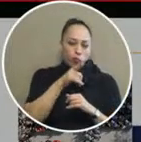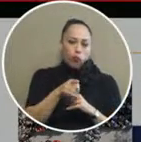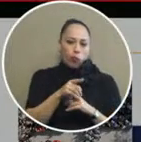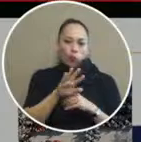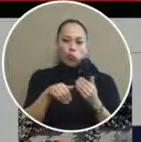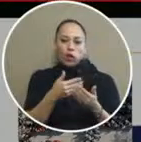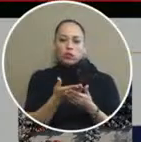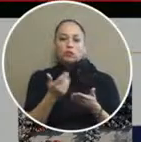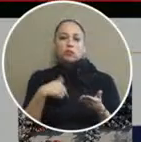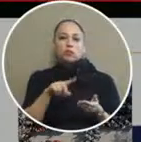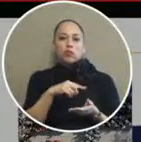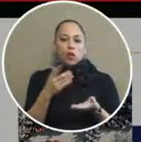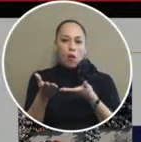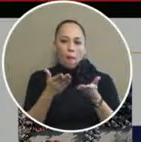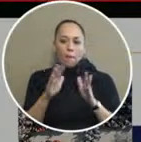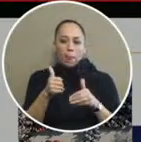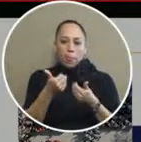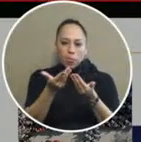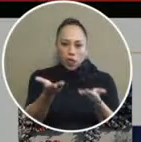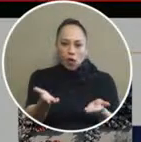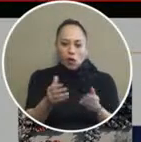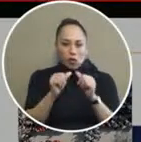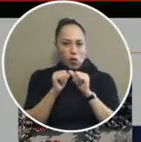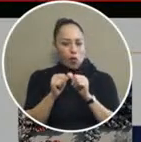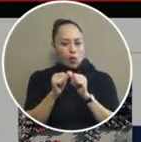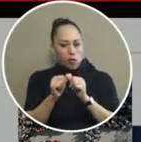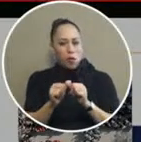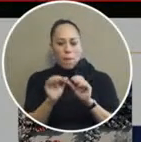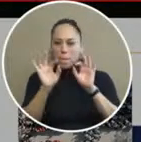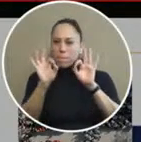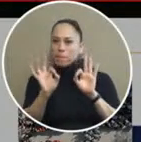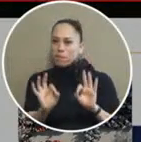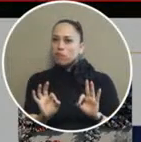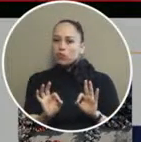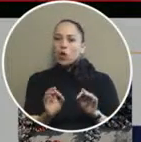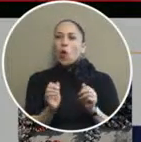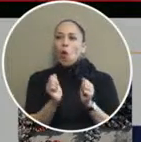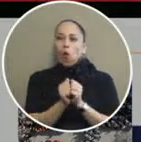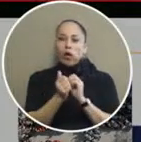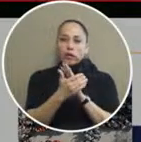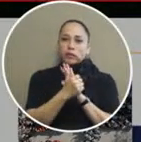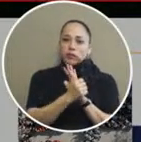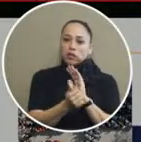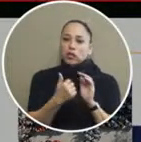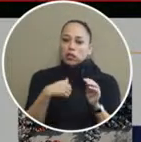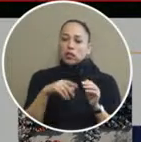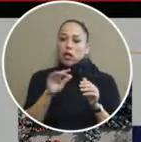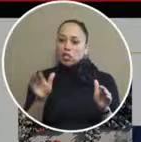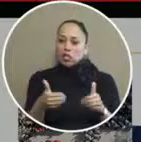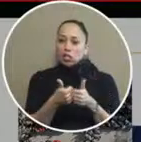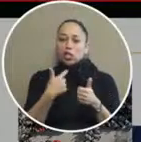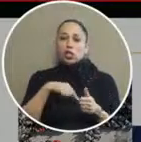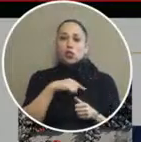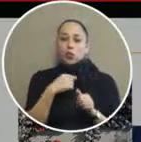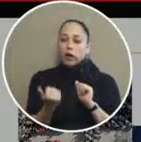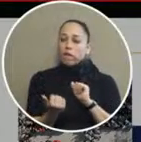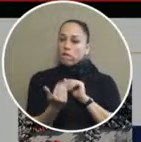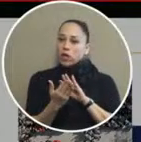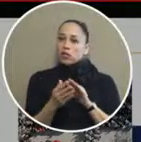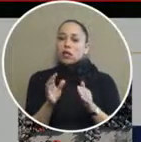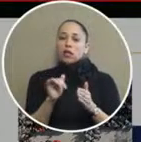our services and our service delivery continues to be exceptional with the challenges that we're facing. And so I wanted